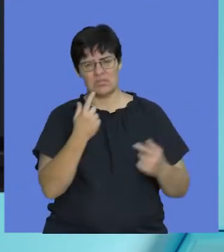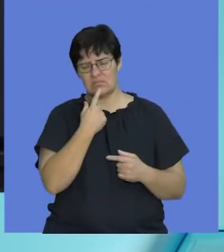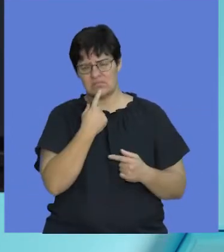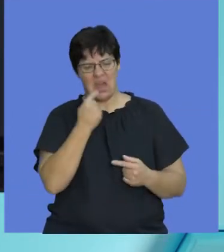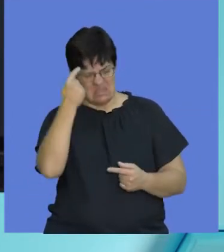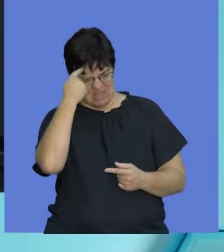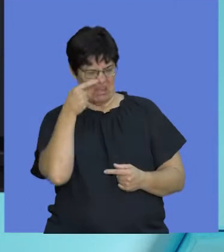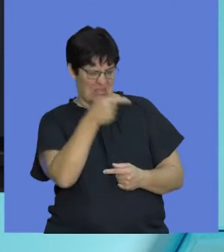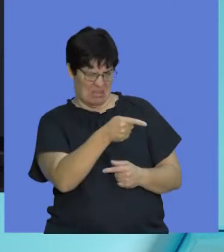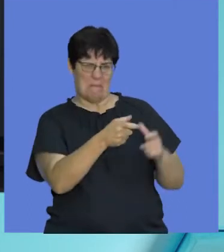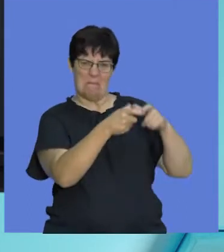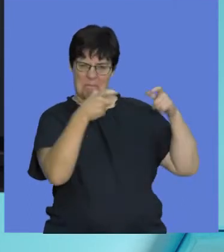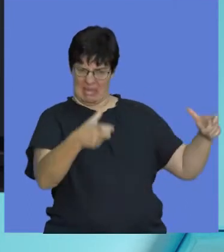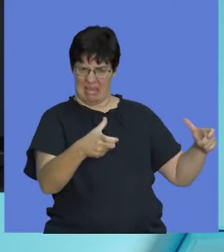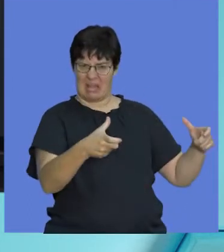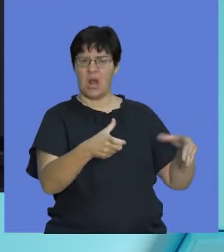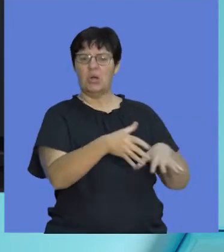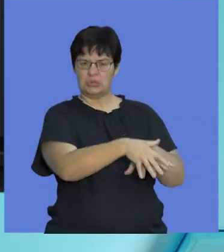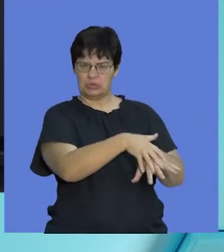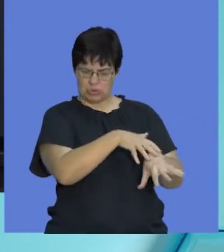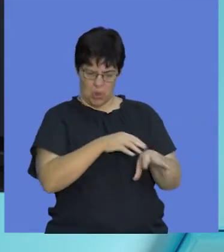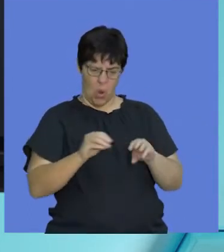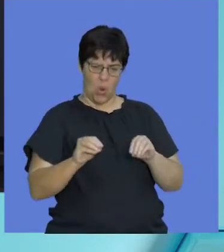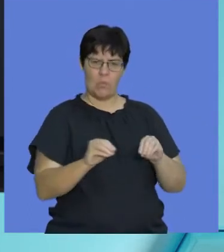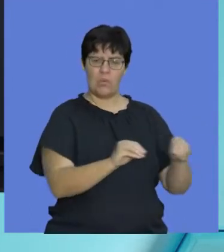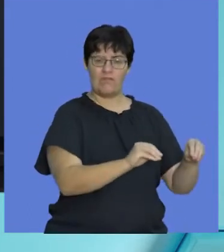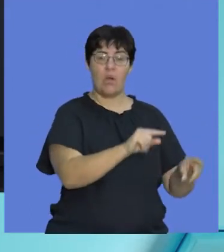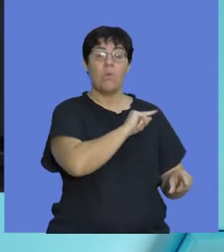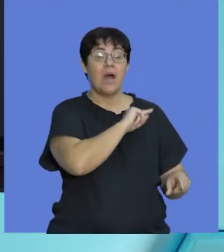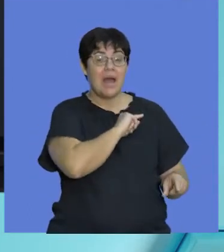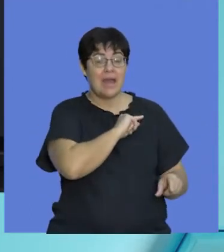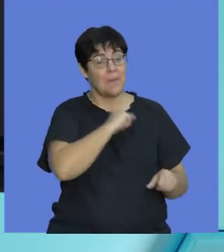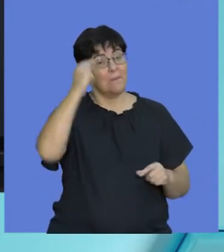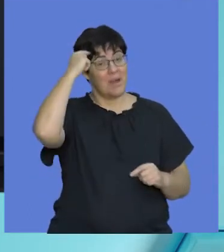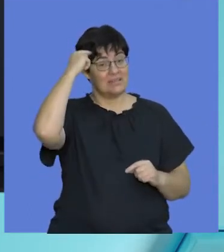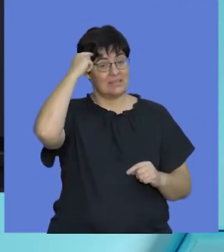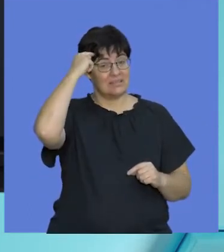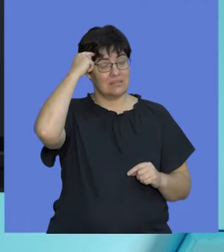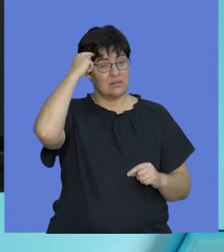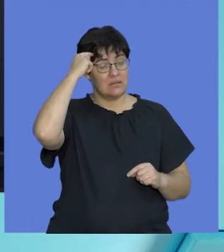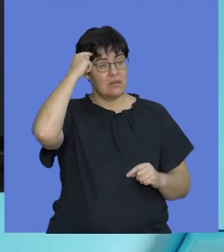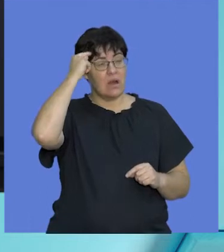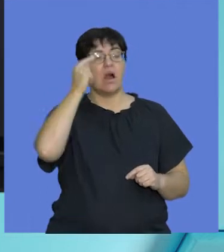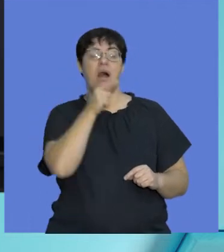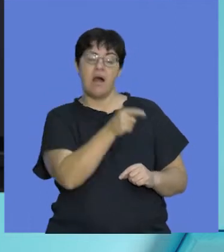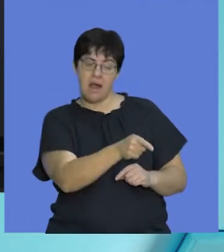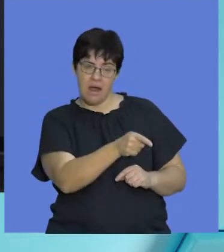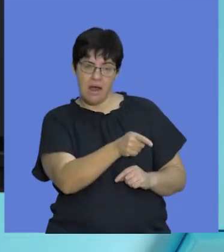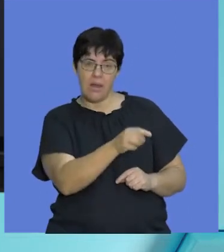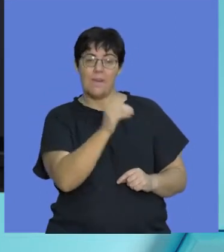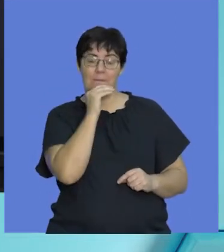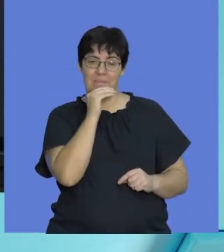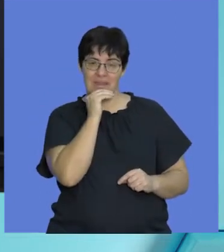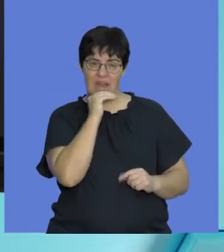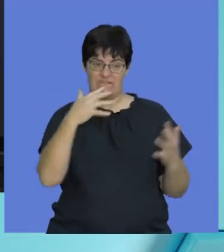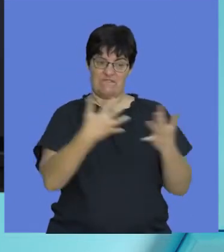probably the big object moving slowly, because in our minds, we have this picture that momentum means it's got to